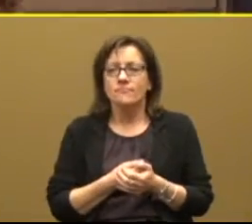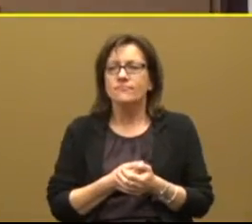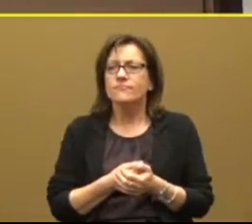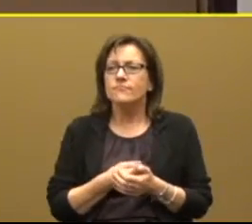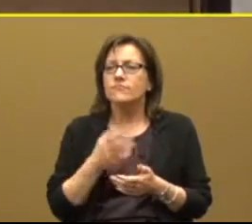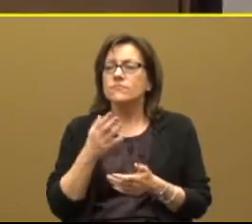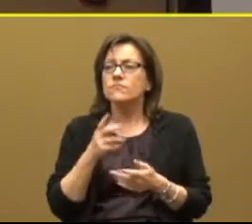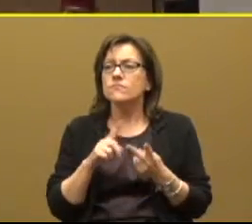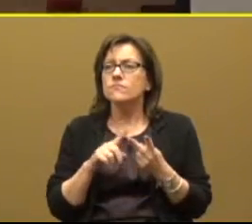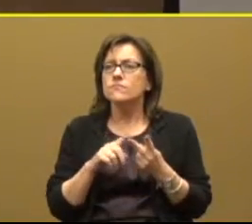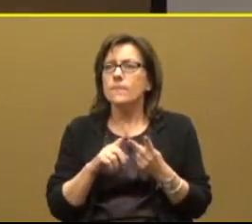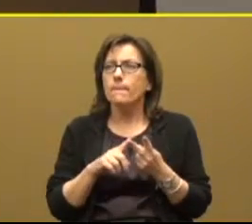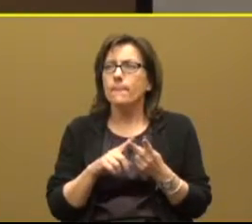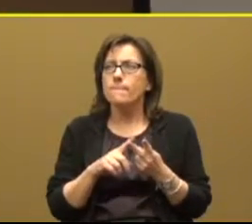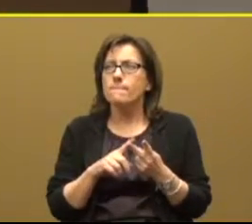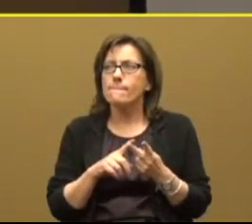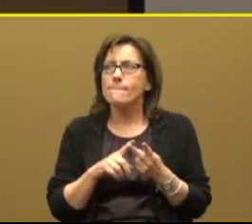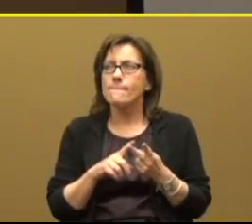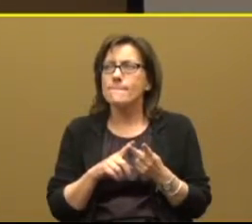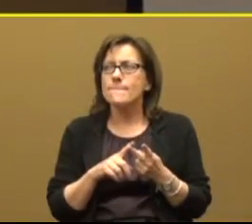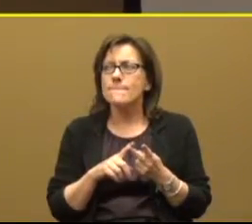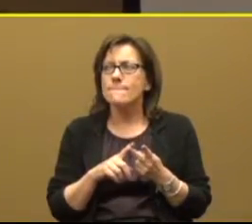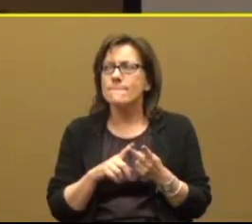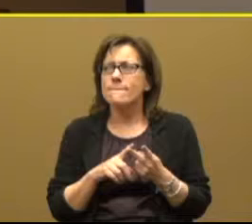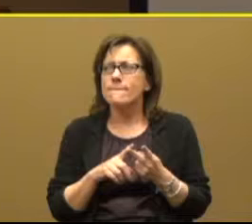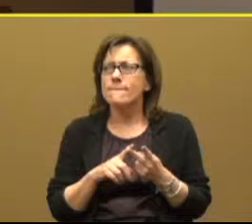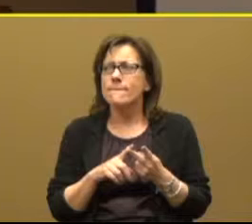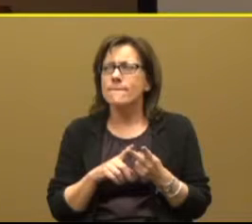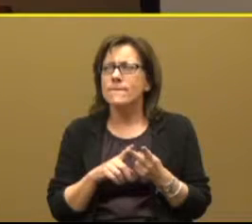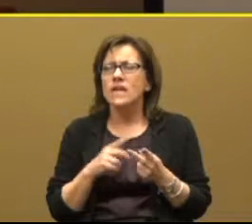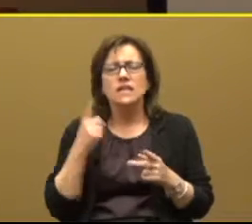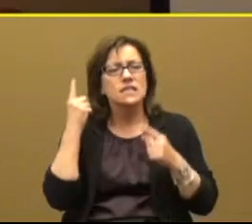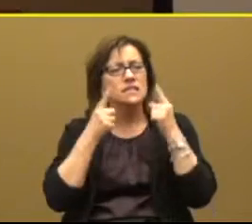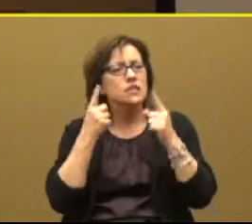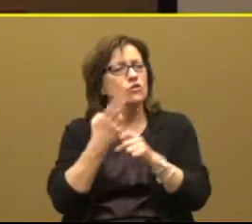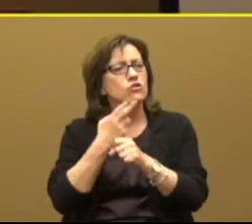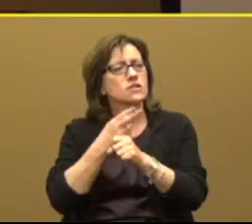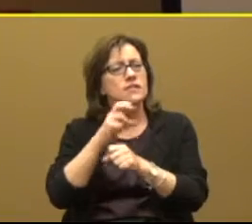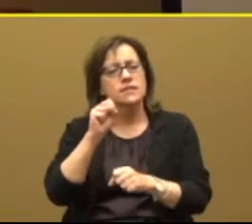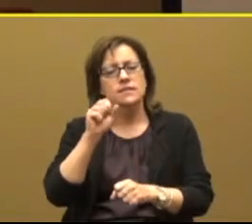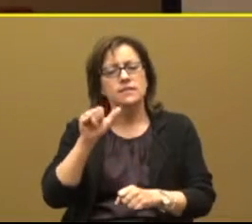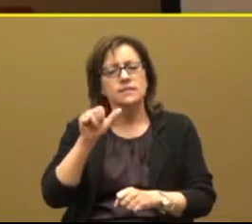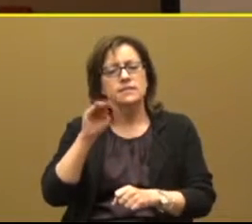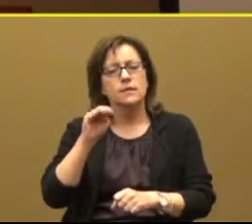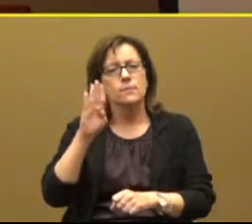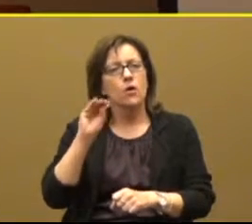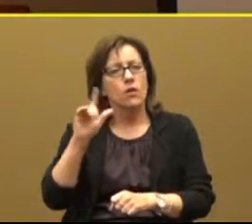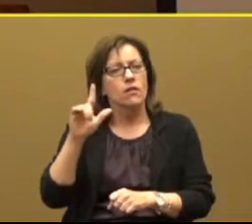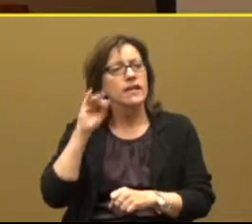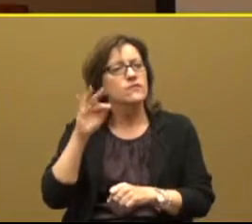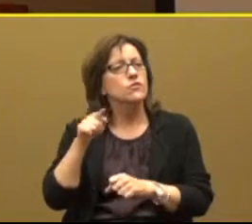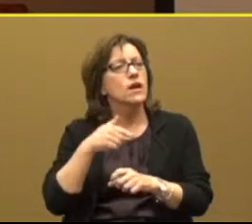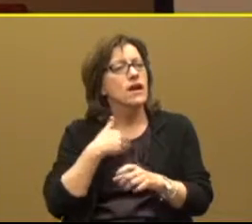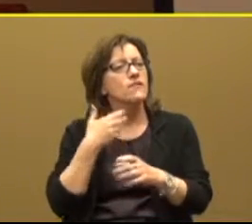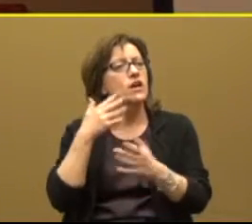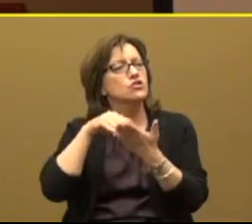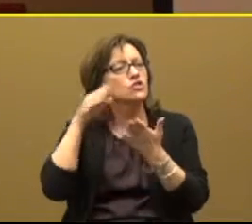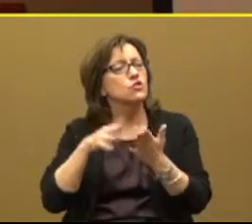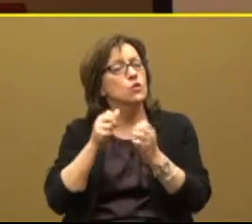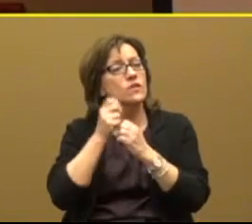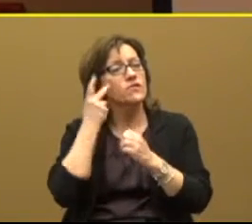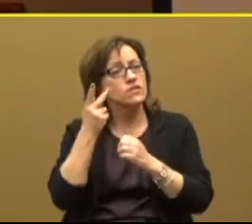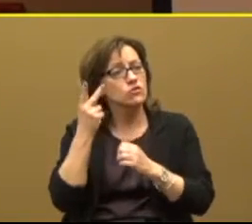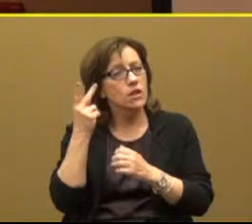that we say is to look at symbol size. If you have a student with a visual impairment, if you